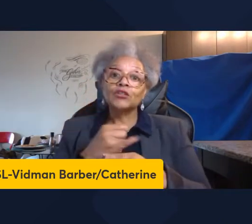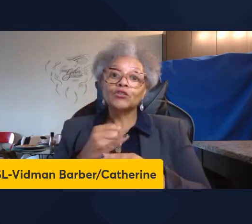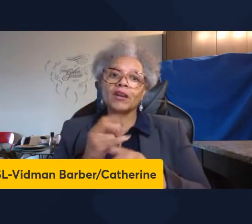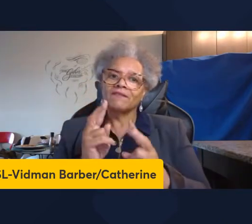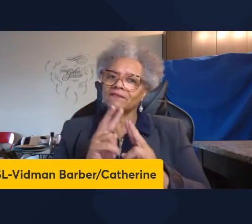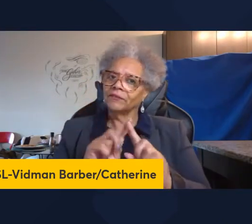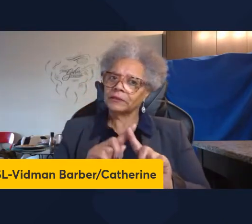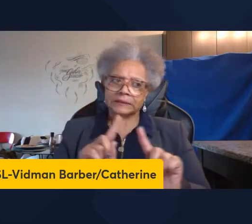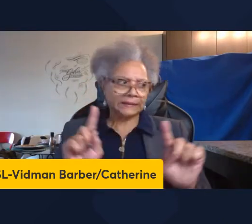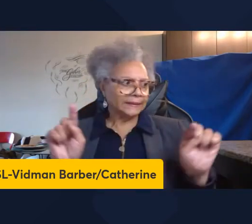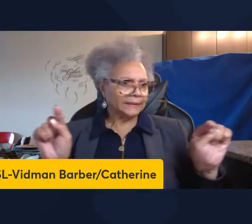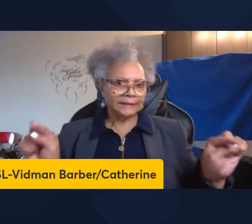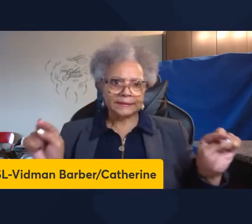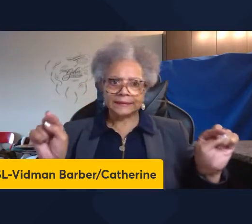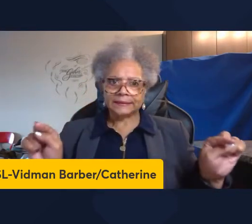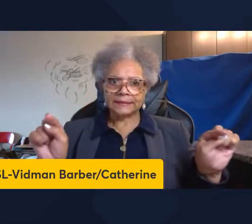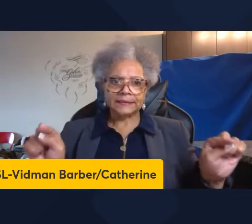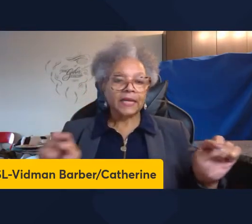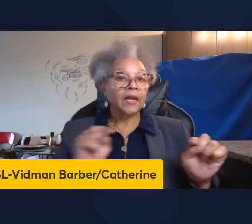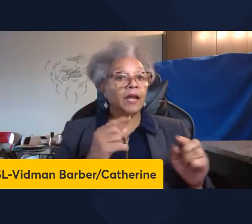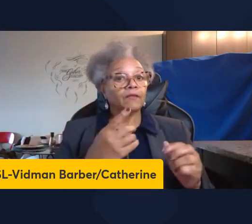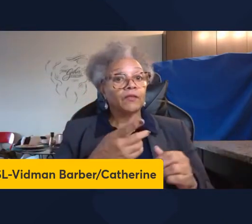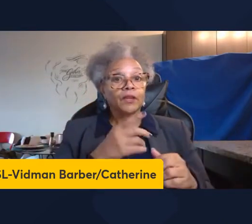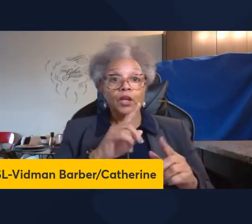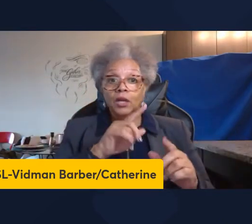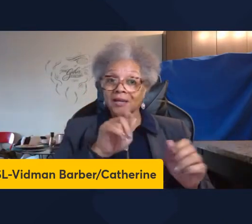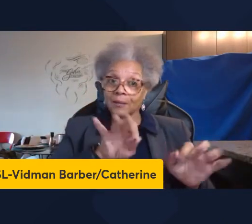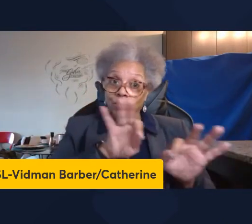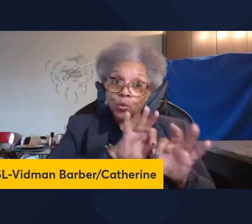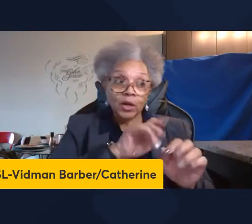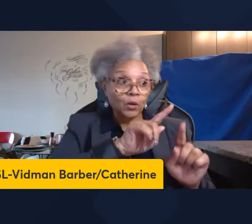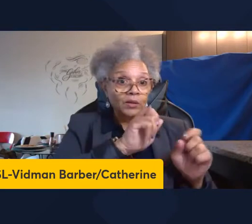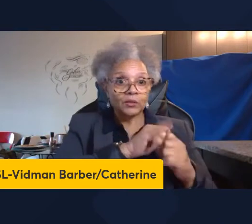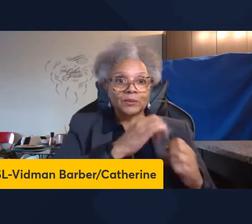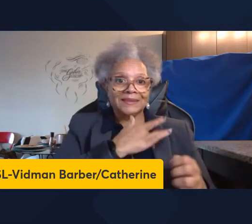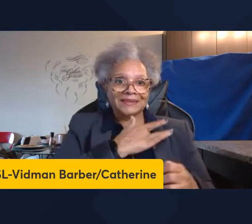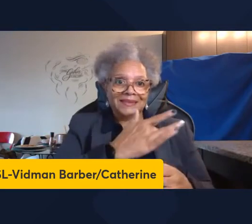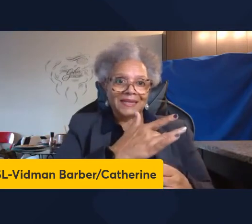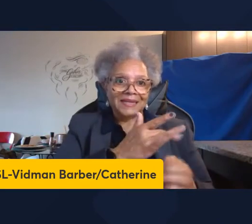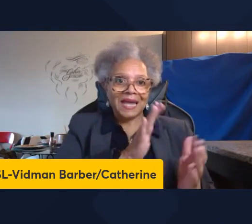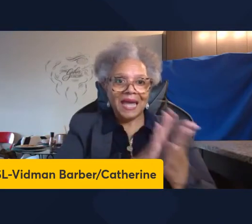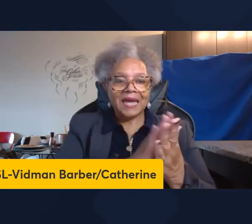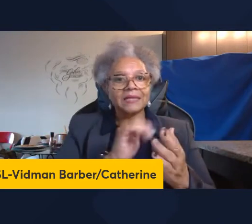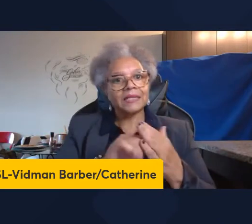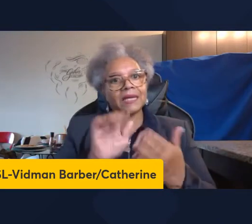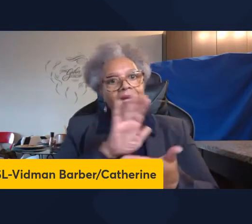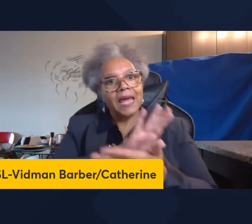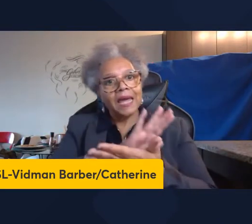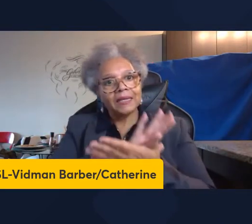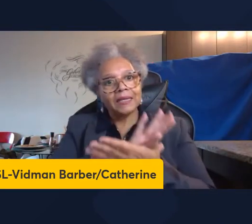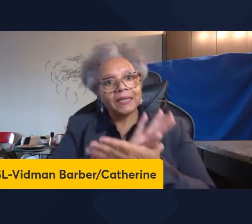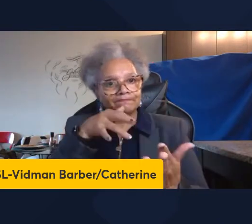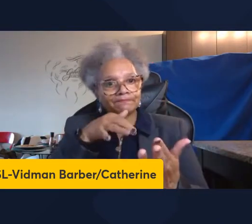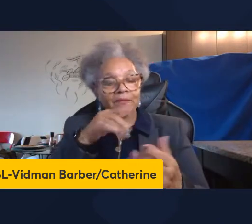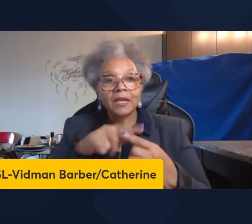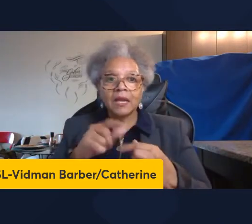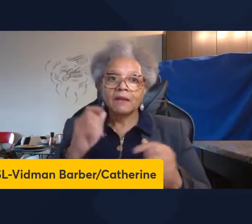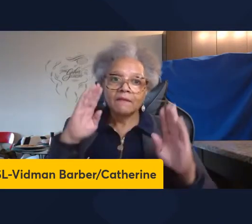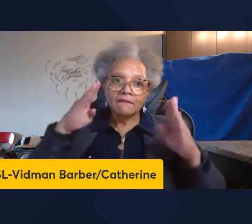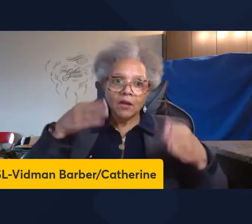different from the key questions we tend to ask in academia. The focus in academia is more on